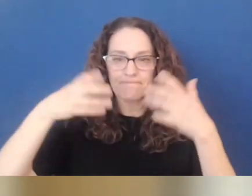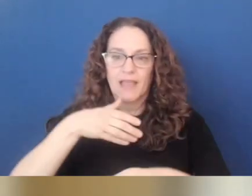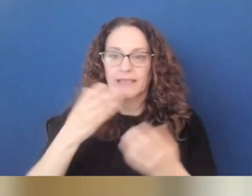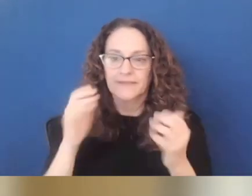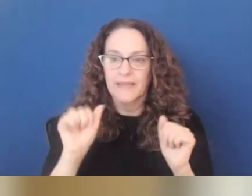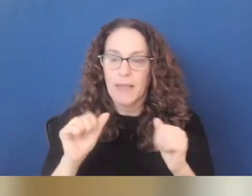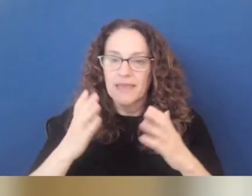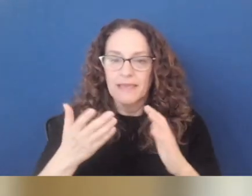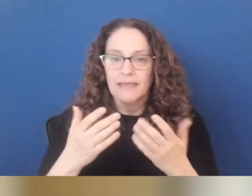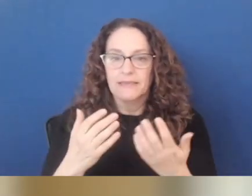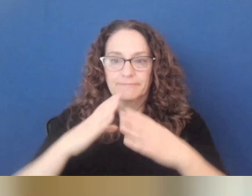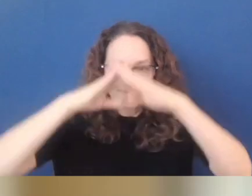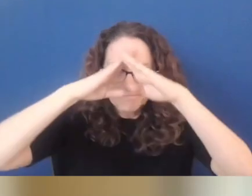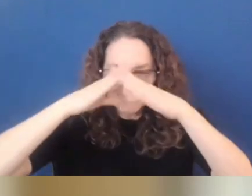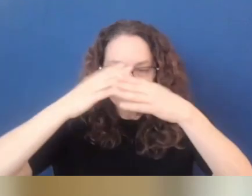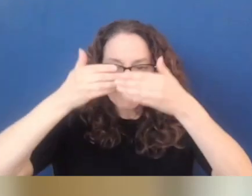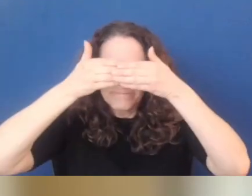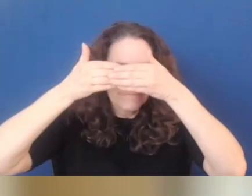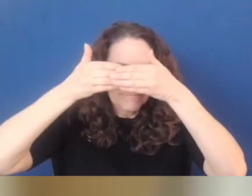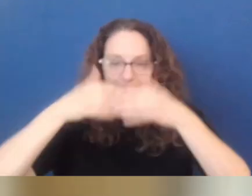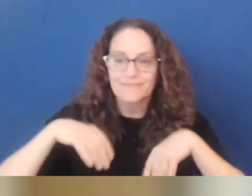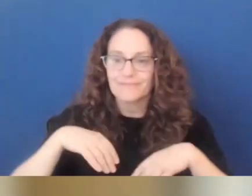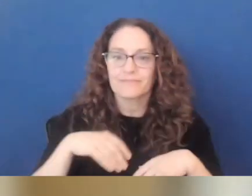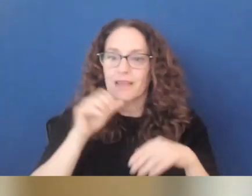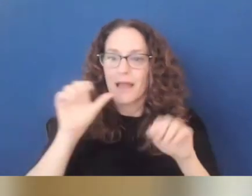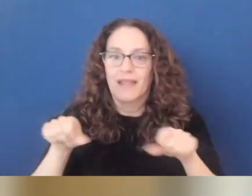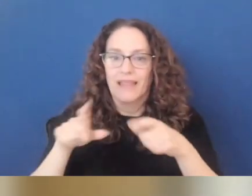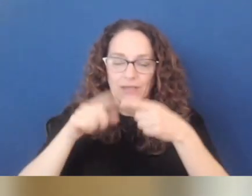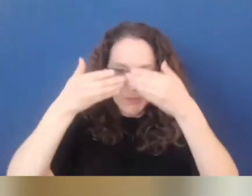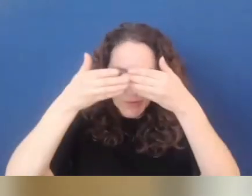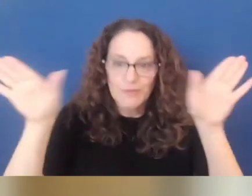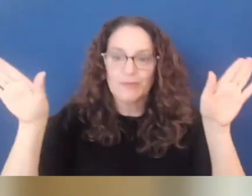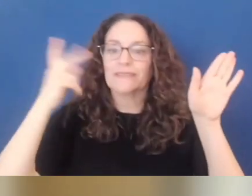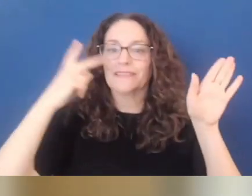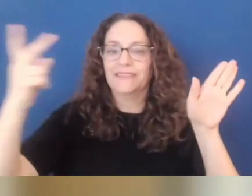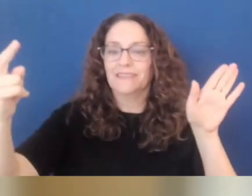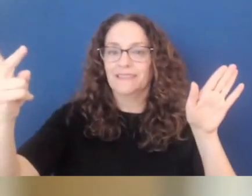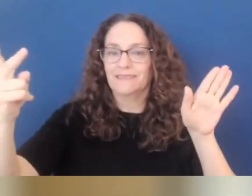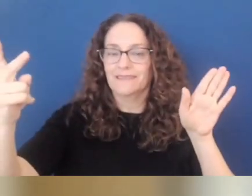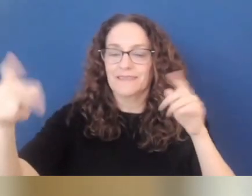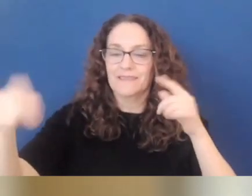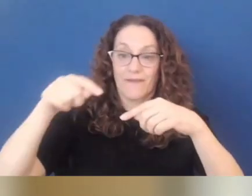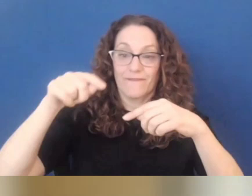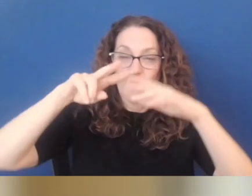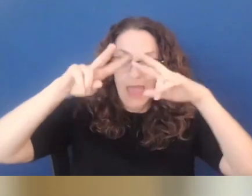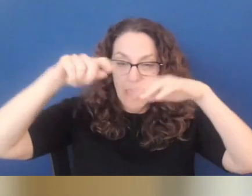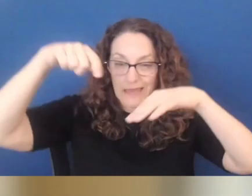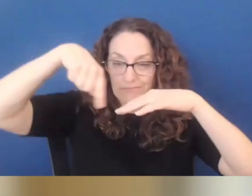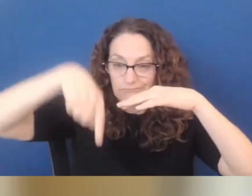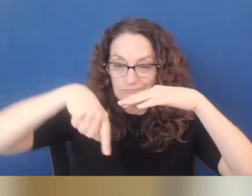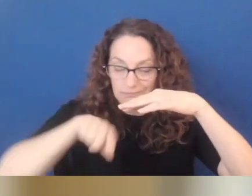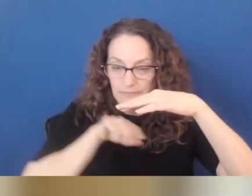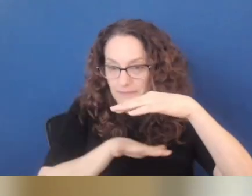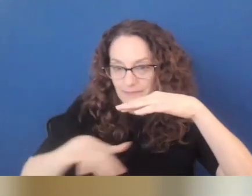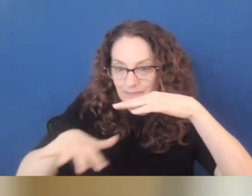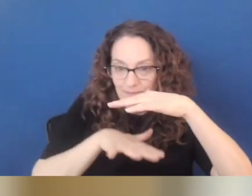blinder. And when we sense that, we'll sense the more unwholesome quality of those restless minds. And that can build dispassion